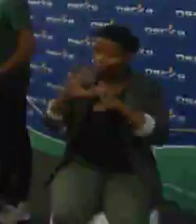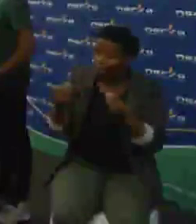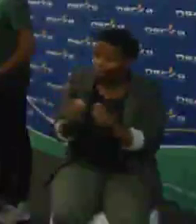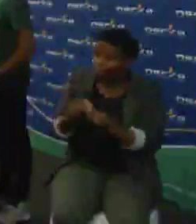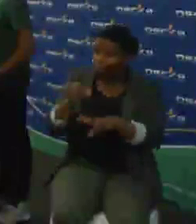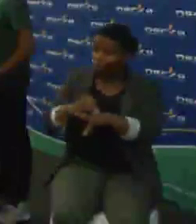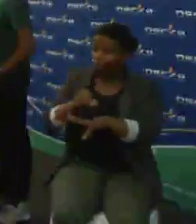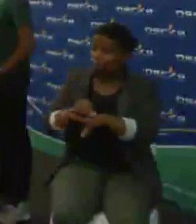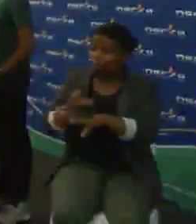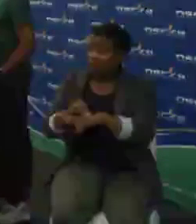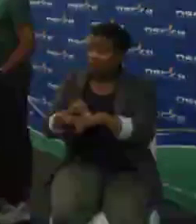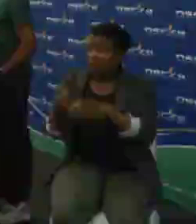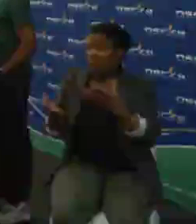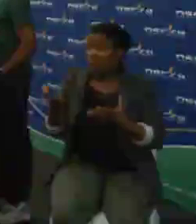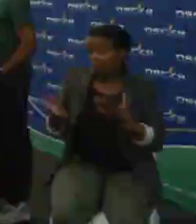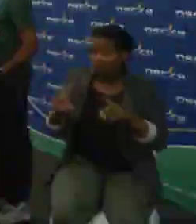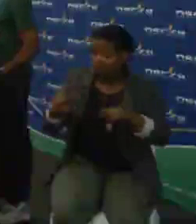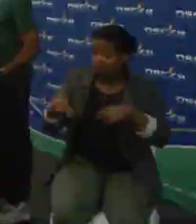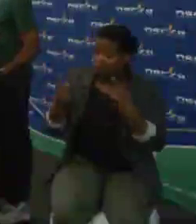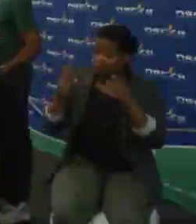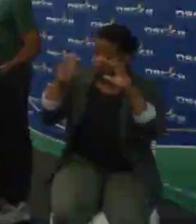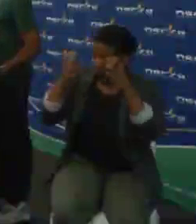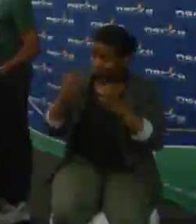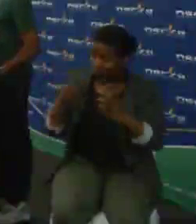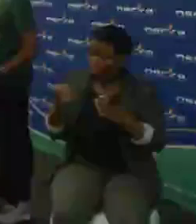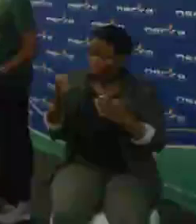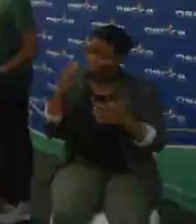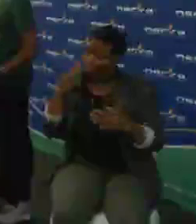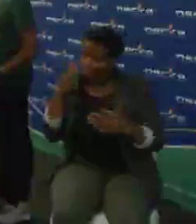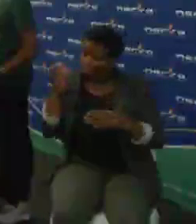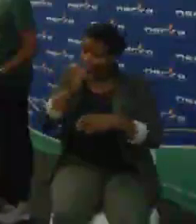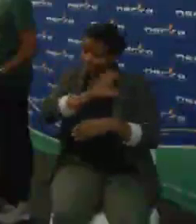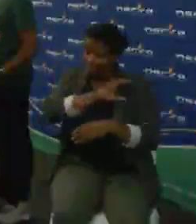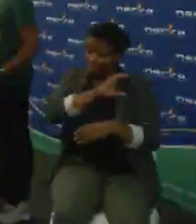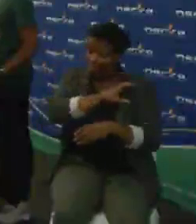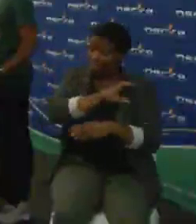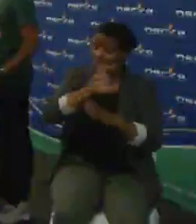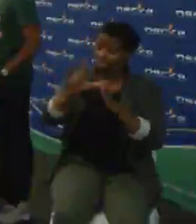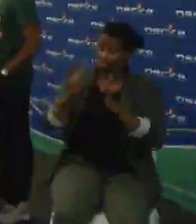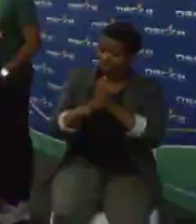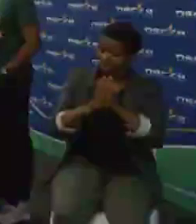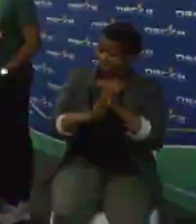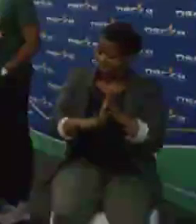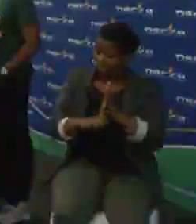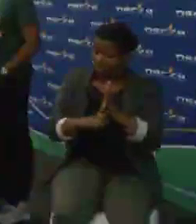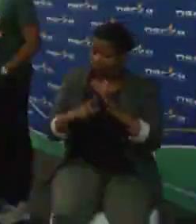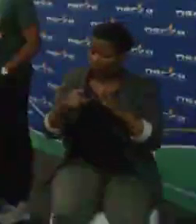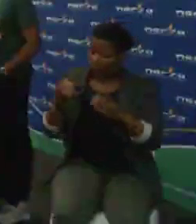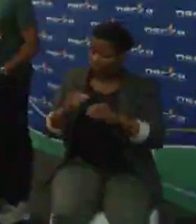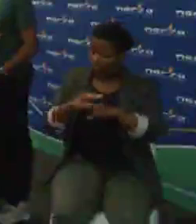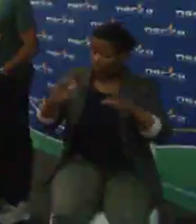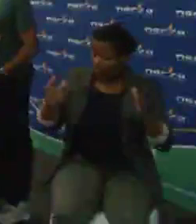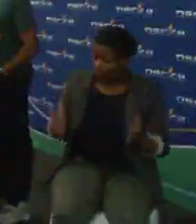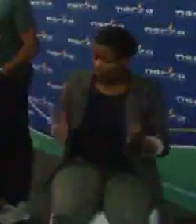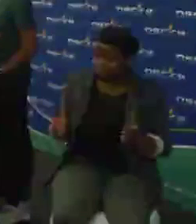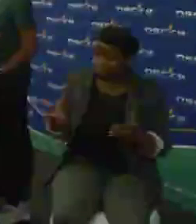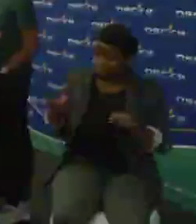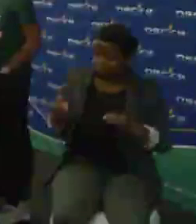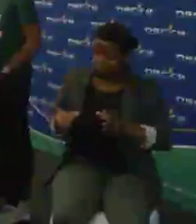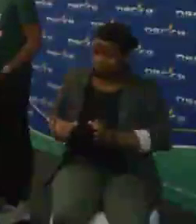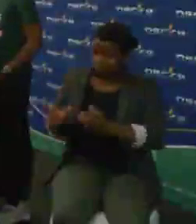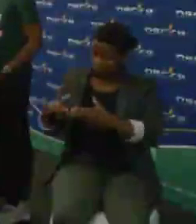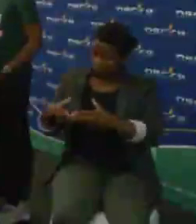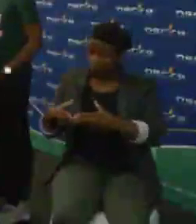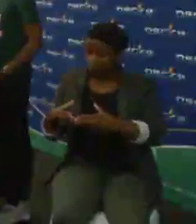Eskom cannot wiggle out, and when the consumer is at the other side of the table, the consumer can also not wiggle